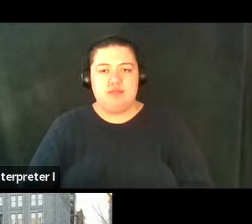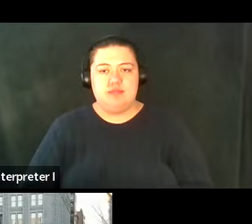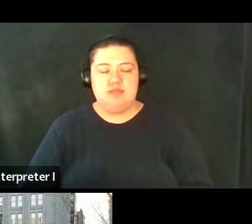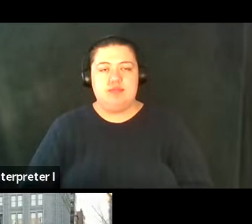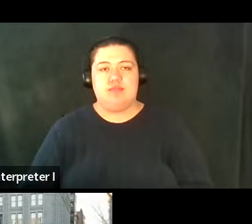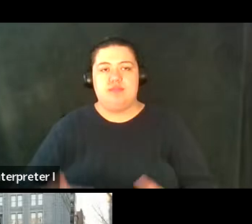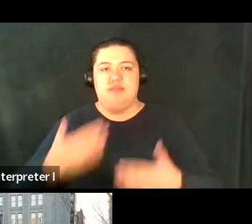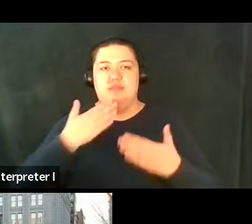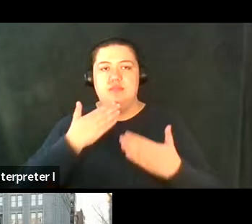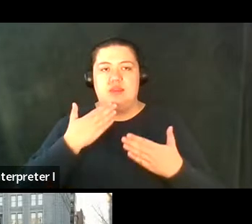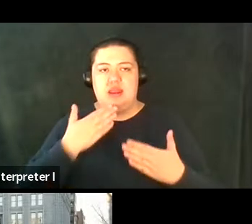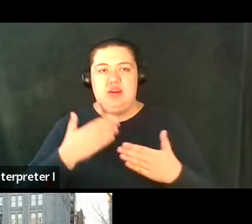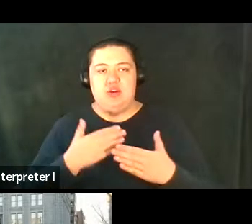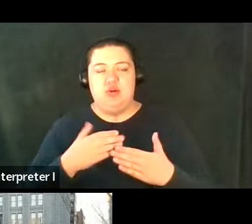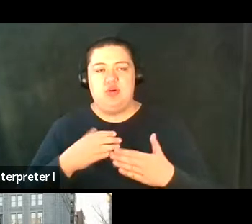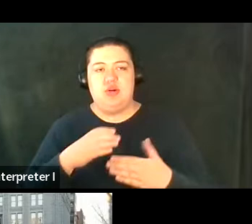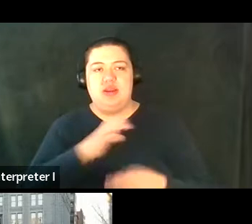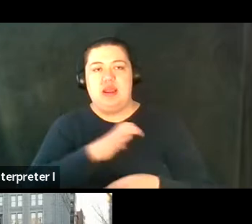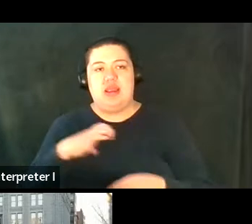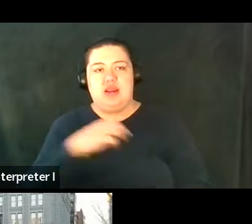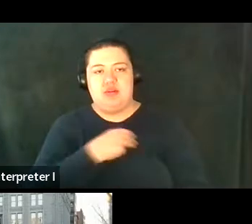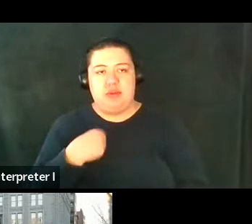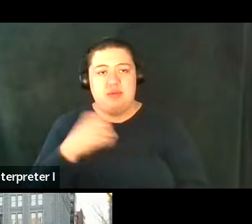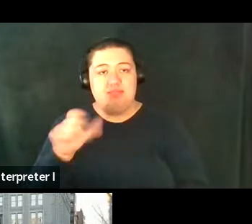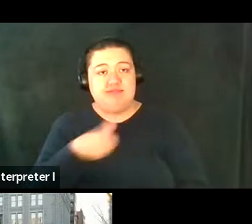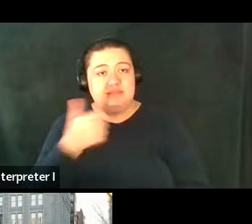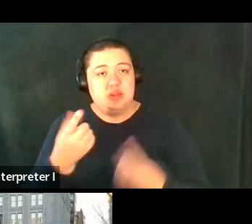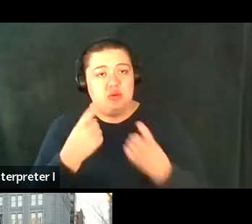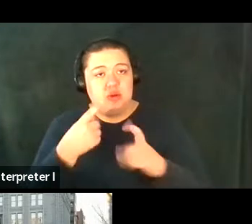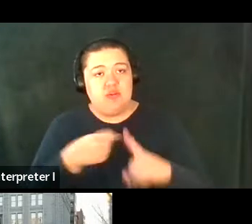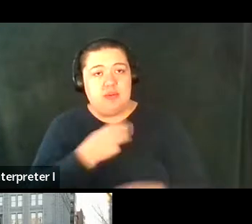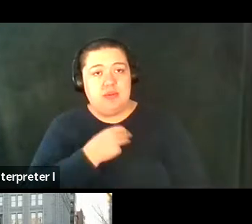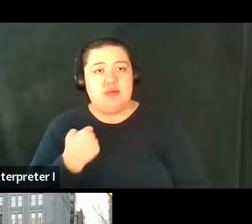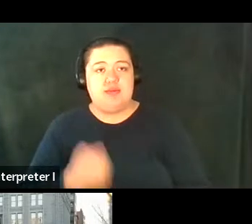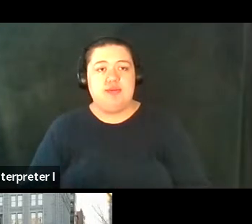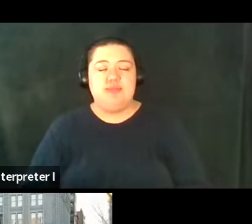Thank you, Councilmember. Are there questions from members?